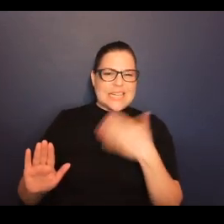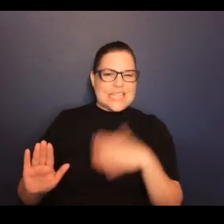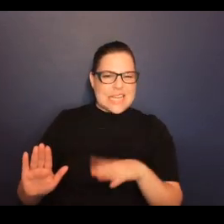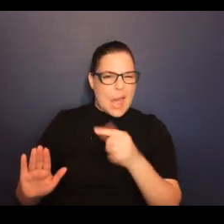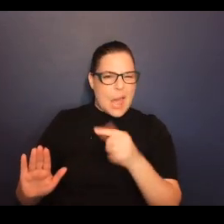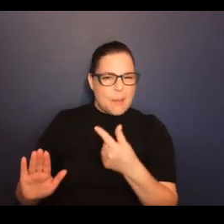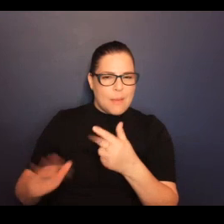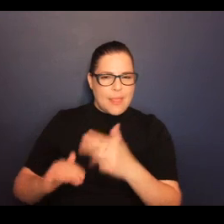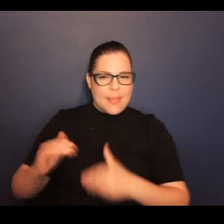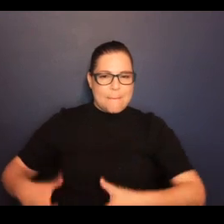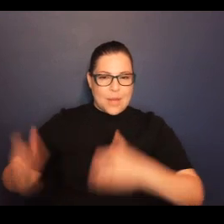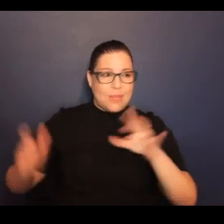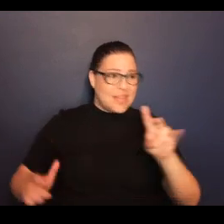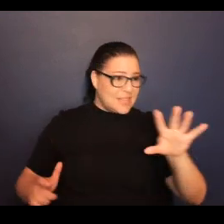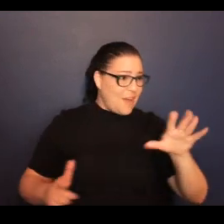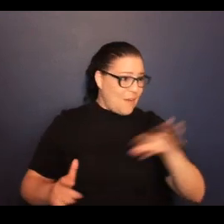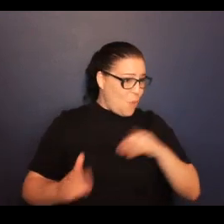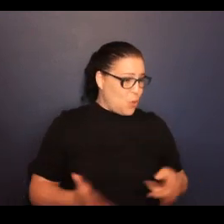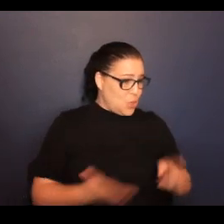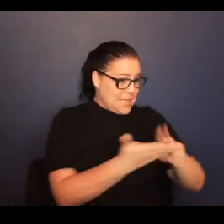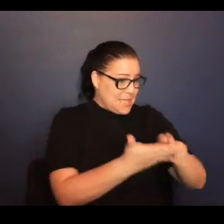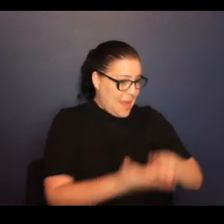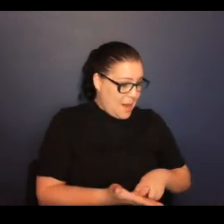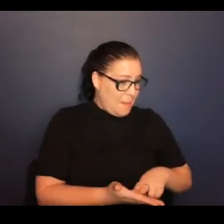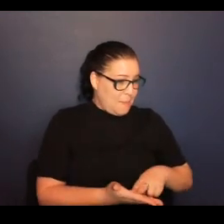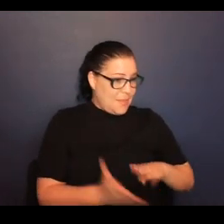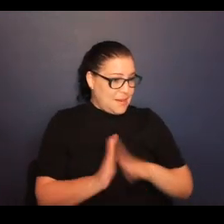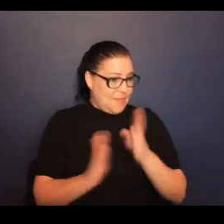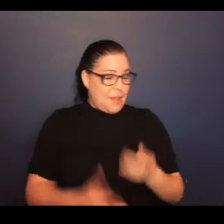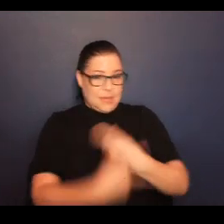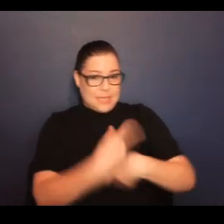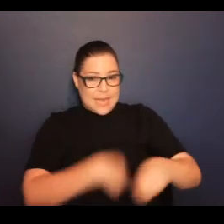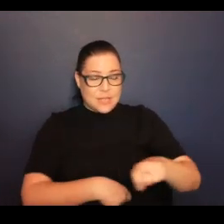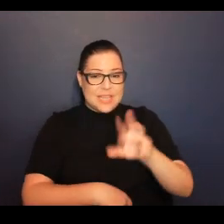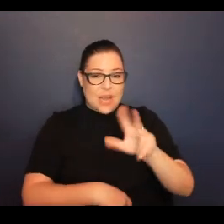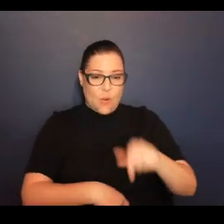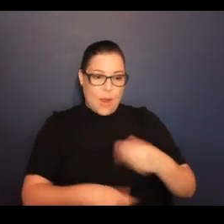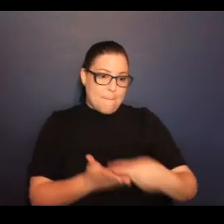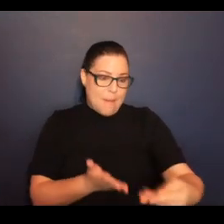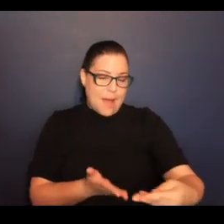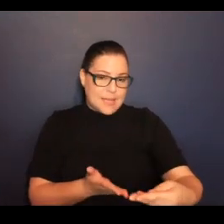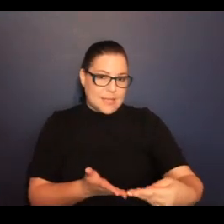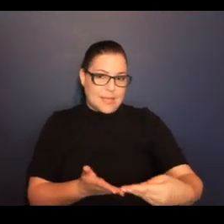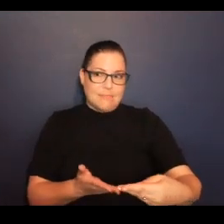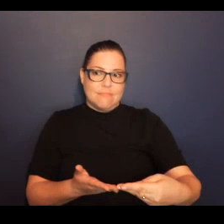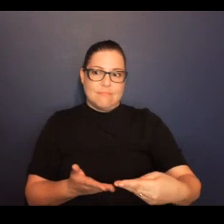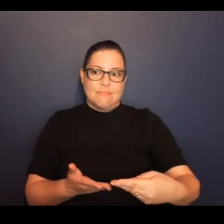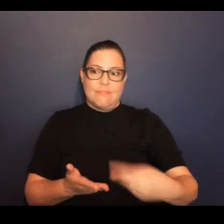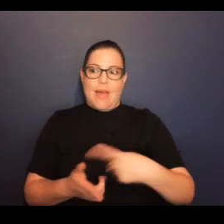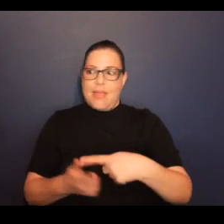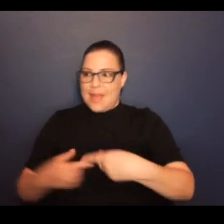of the owners to sign off on it. A developer takes over, CRA buys it, then they sell it to a developer.